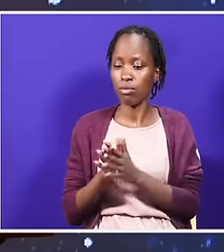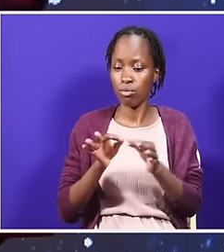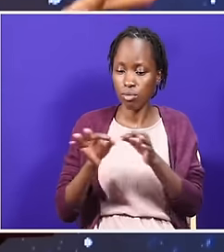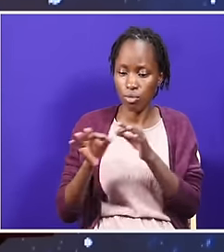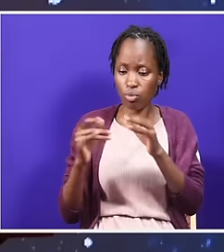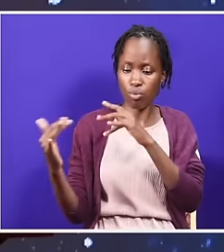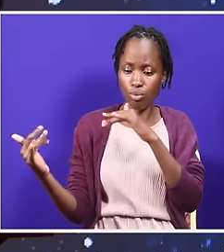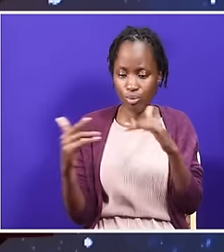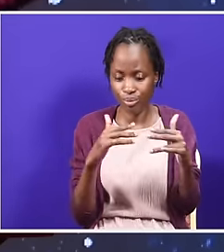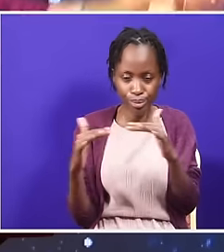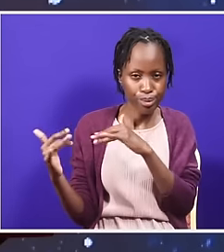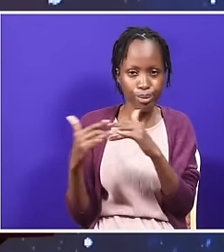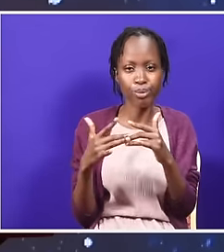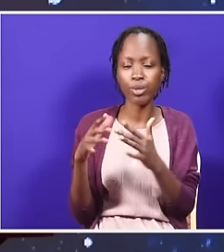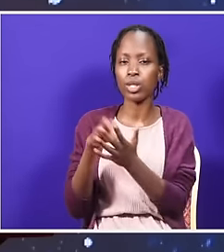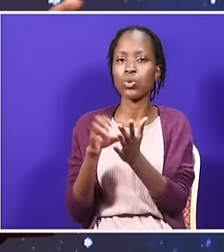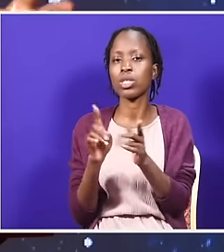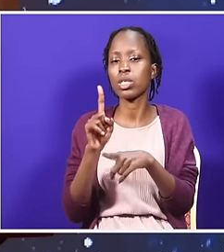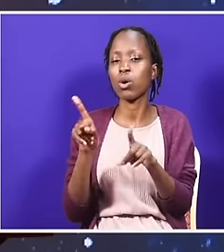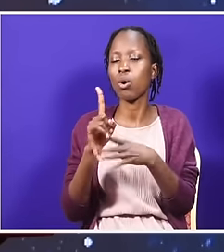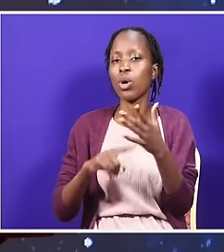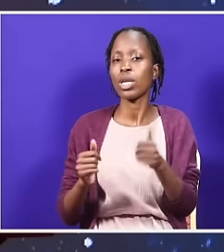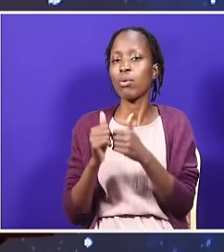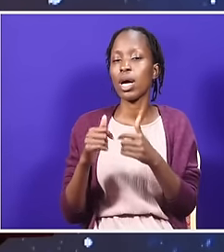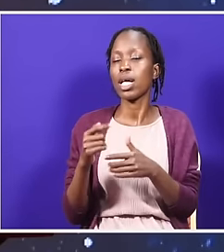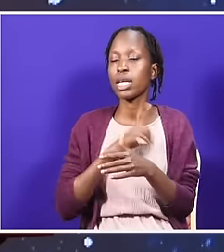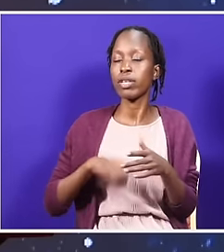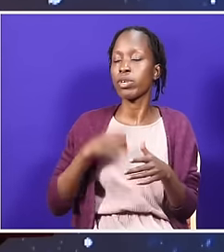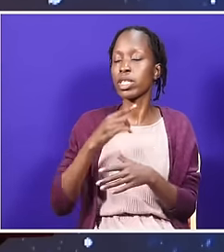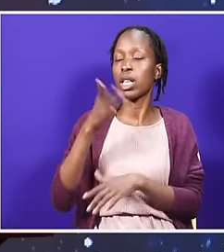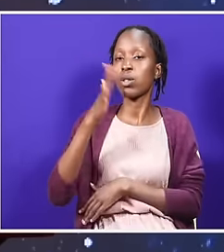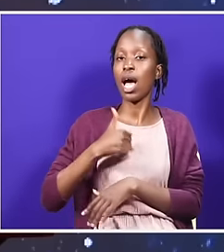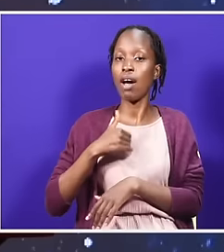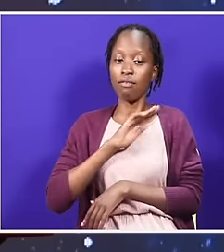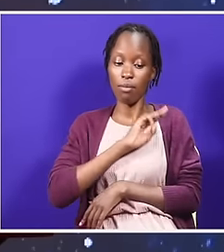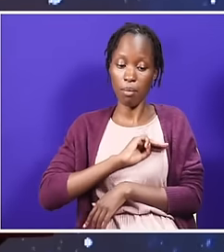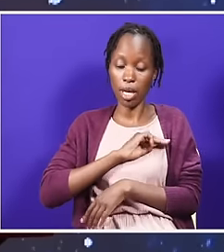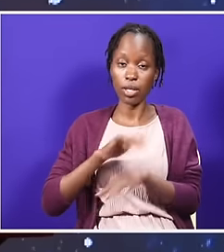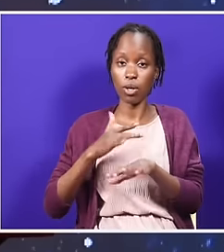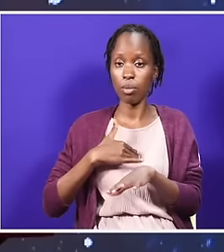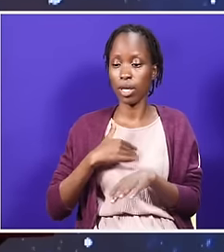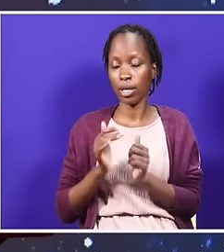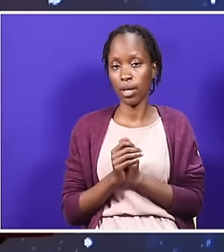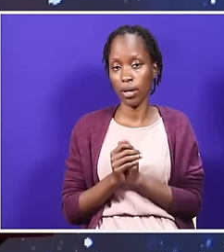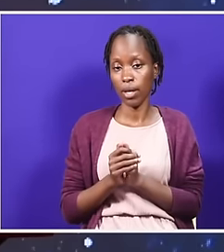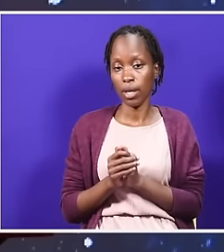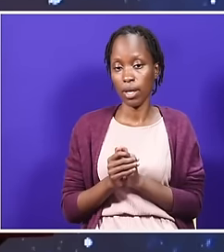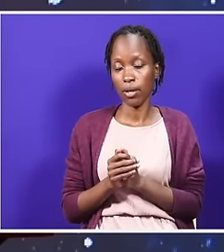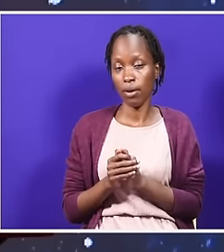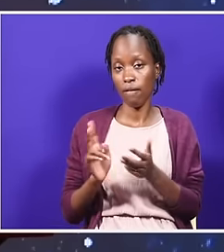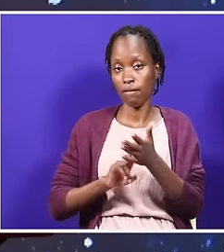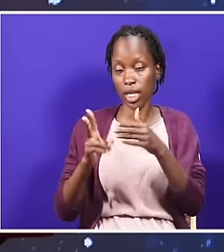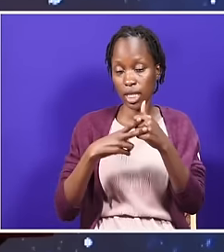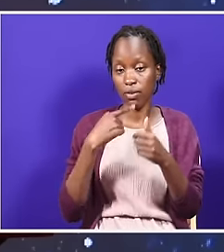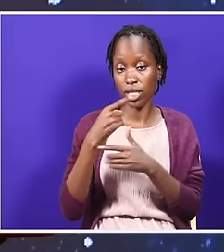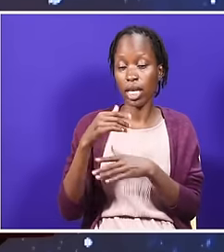battle and how awful it is and what's going on. And he says, "Oh God, have mercy on me. Don't let them get away with their wickedness." And I'm starting from